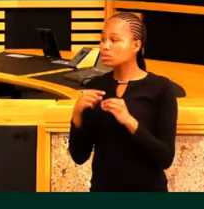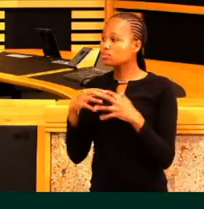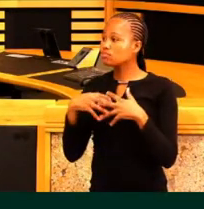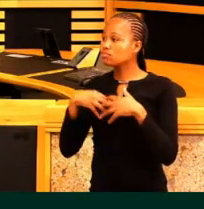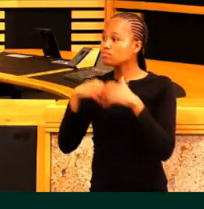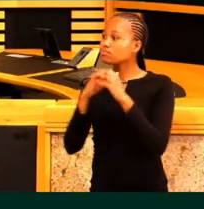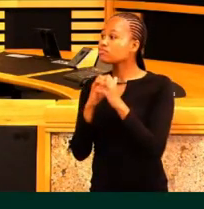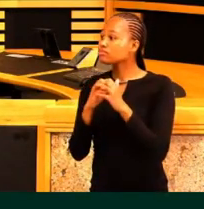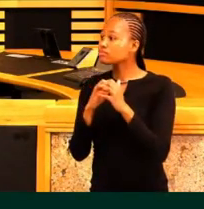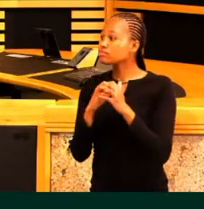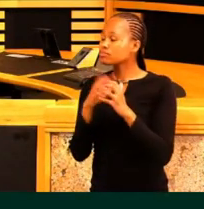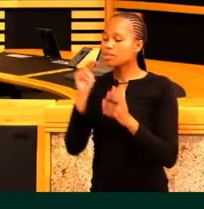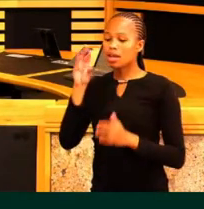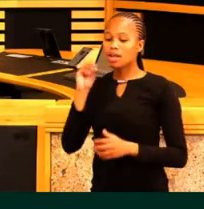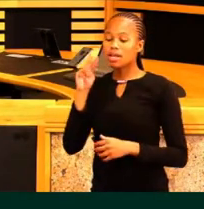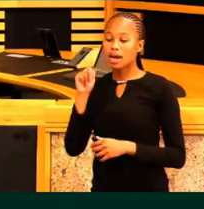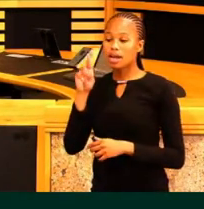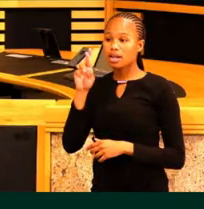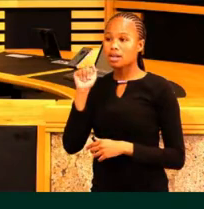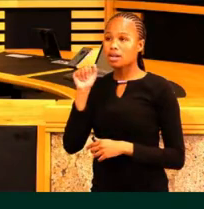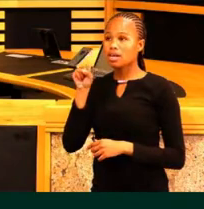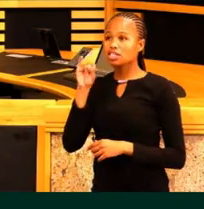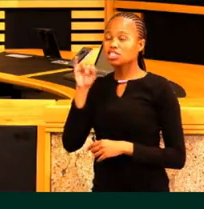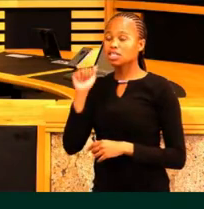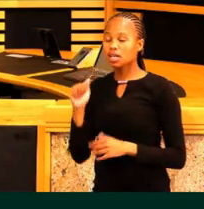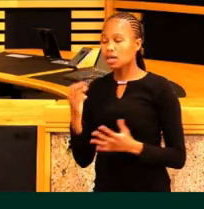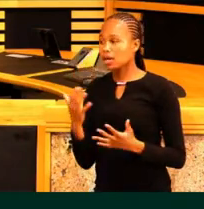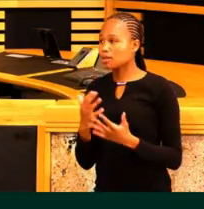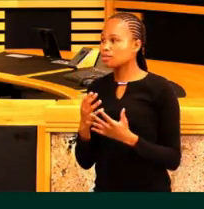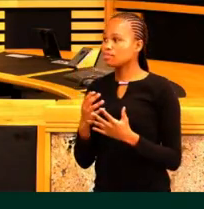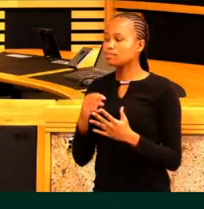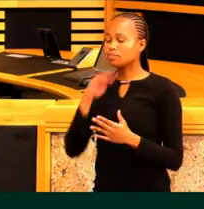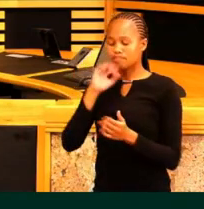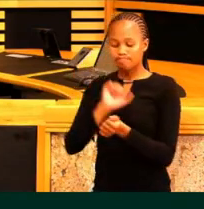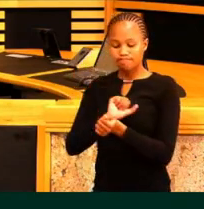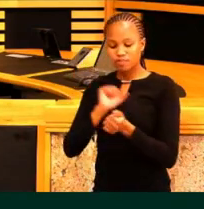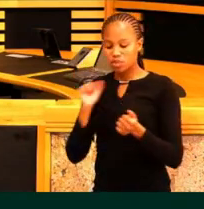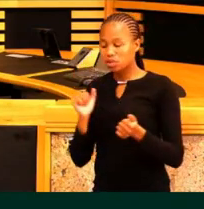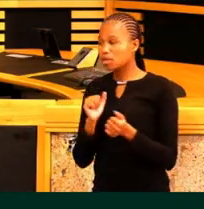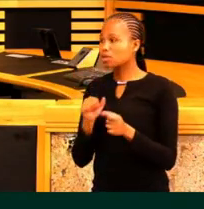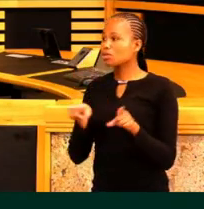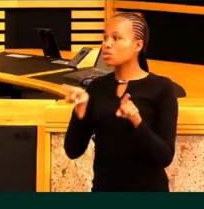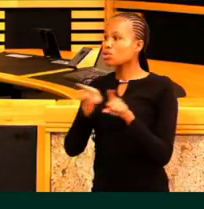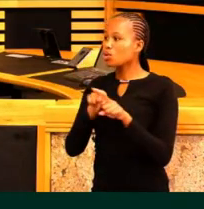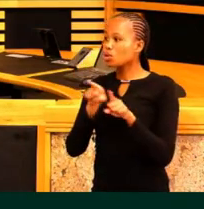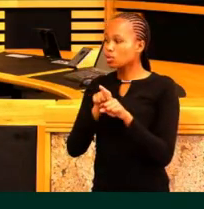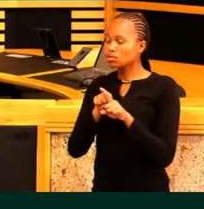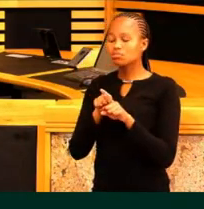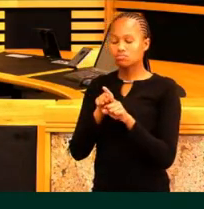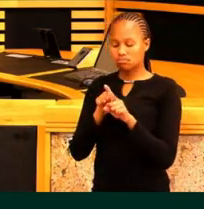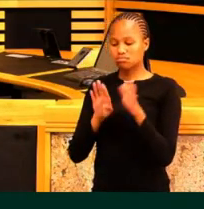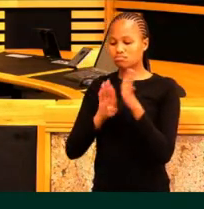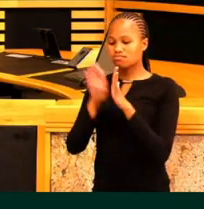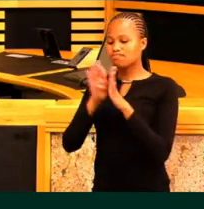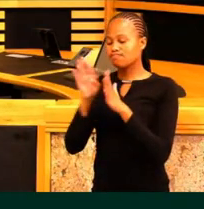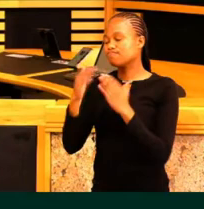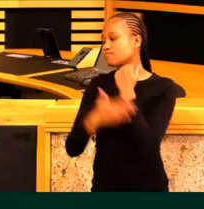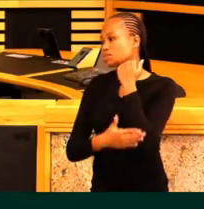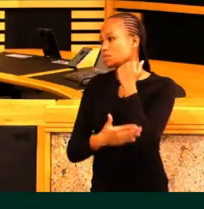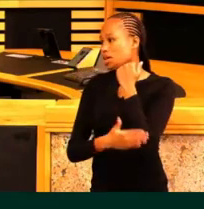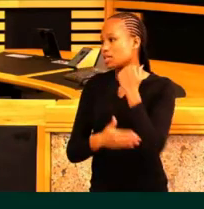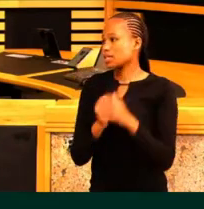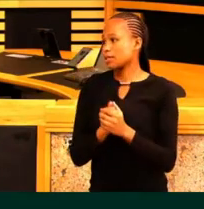non-racial non-sexist Democratic and prosperous country so that's a